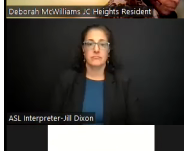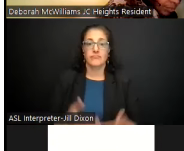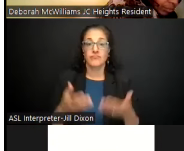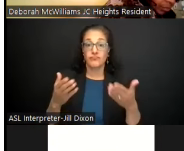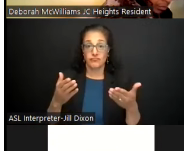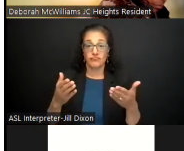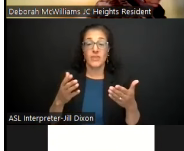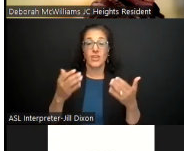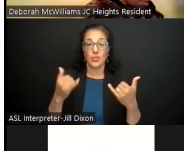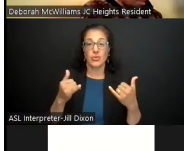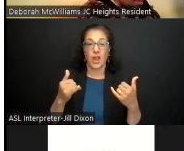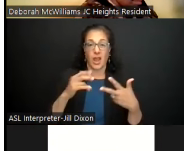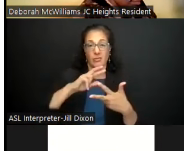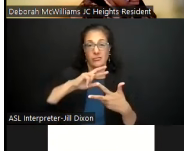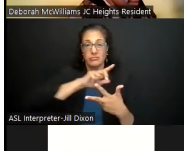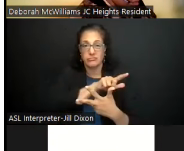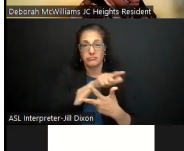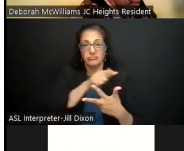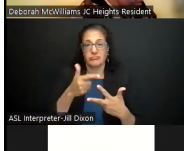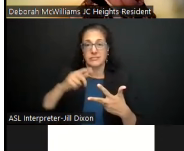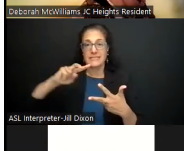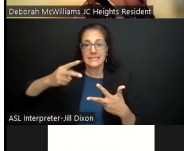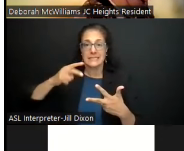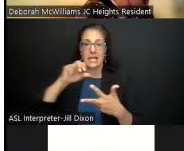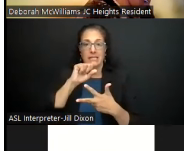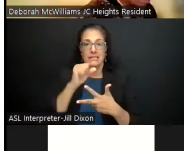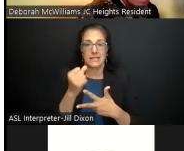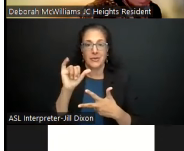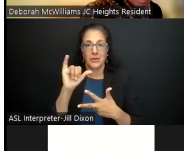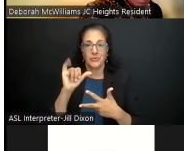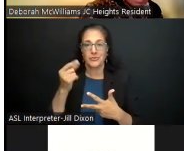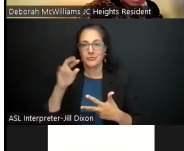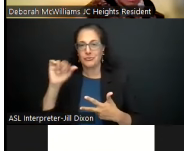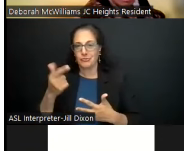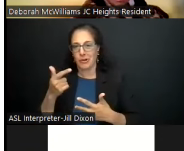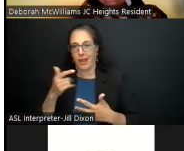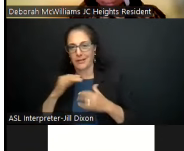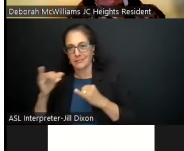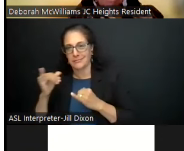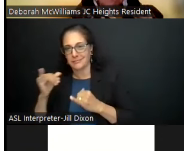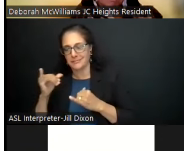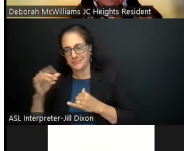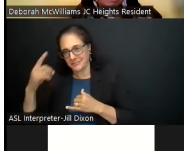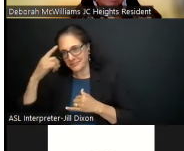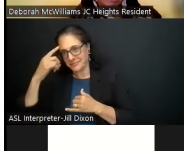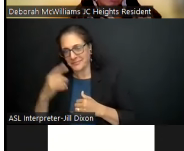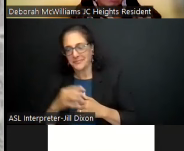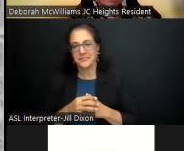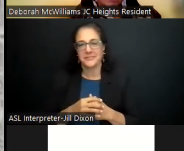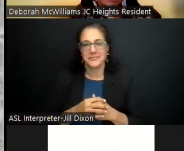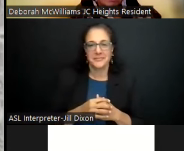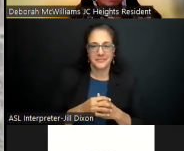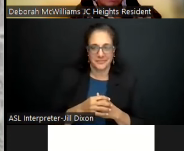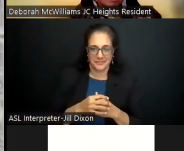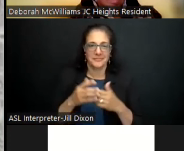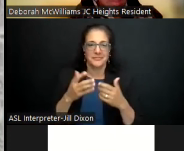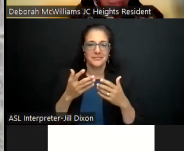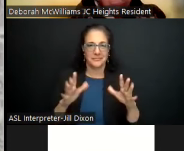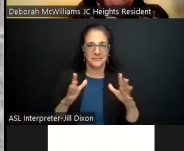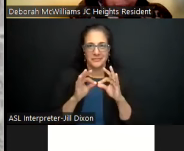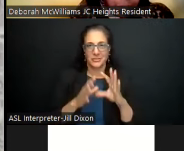now too, Greg. I was going to say that next. Okay, and we're switched with interpreters. Perfect. Thank